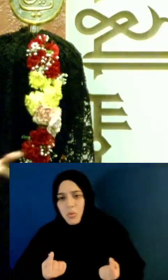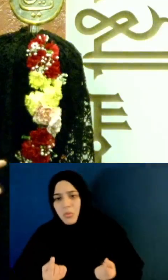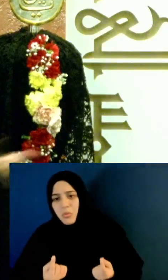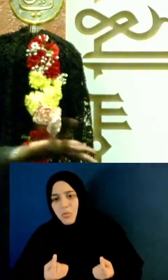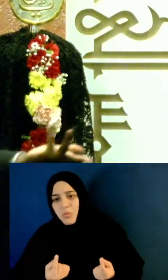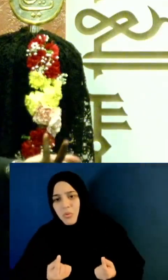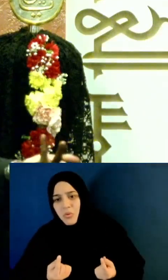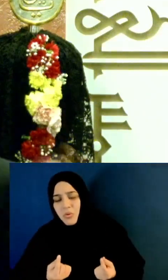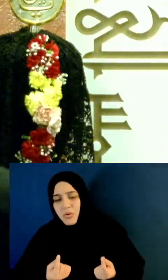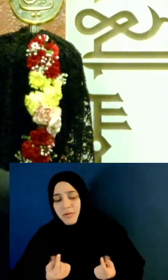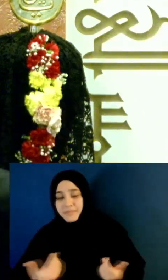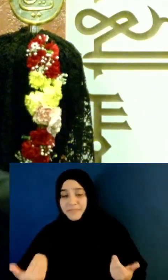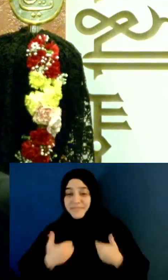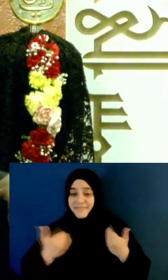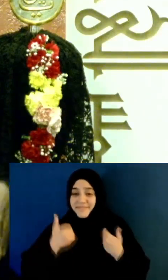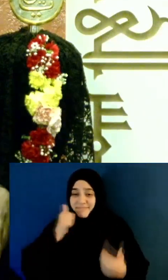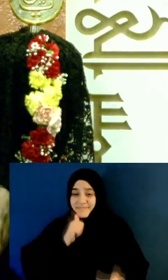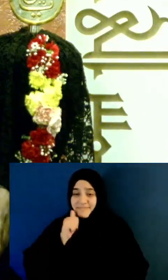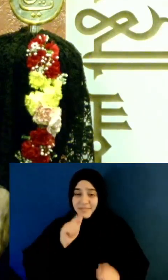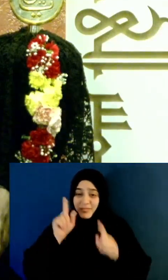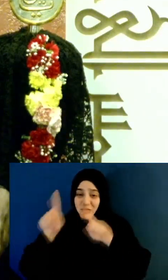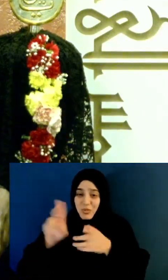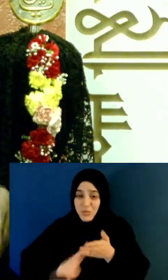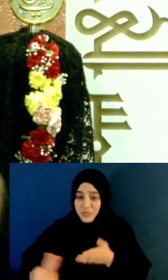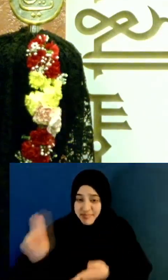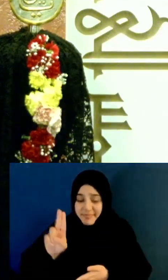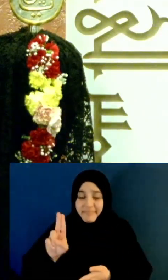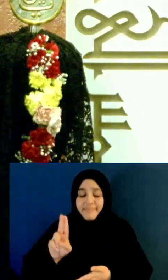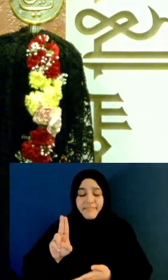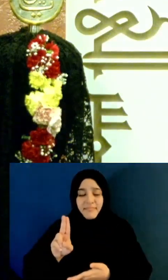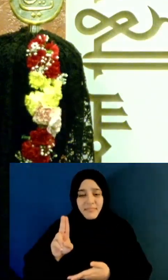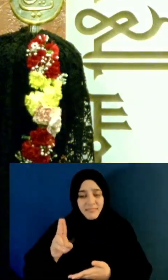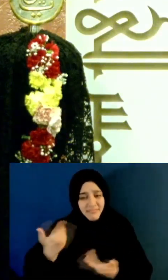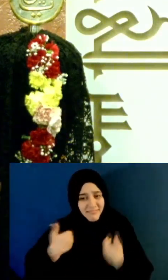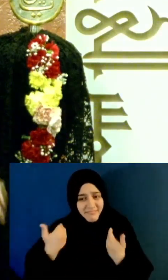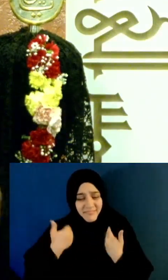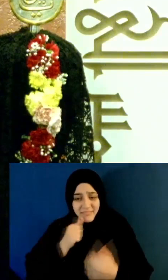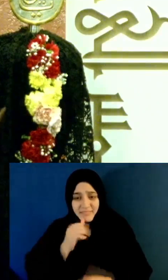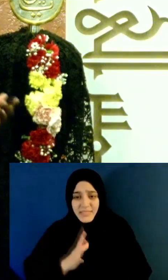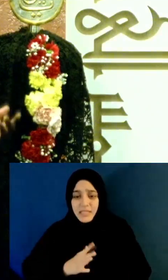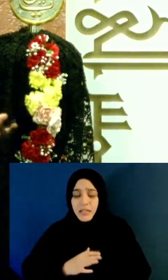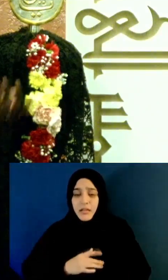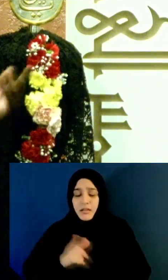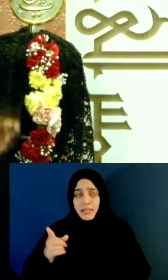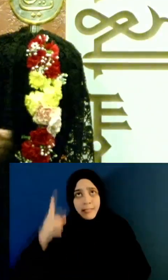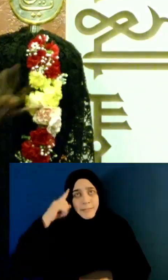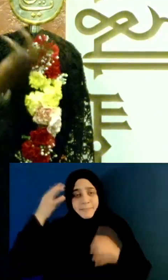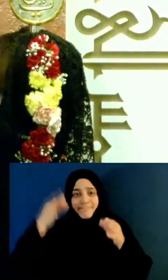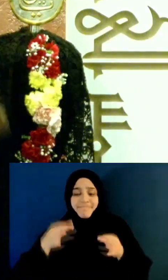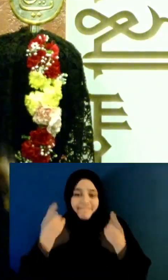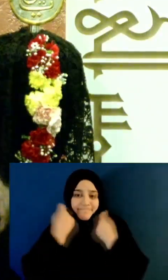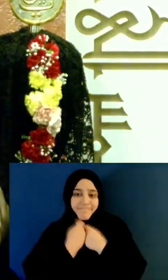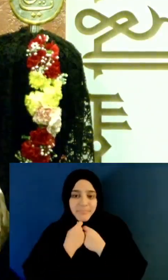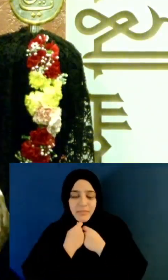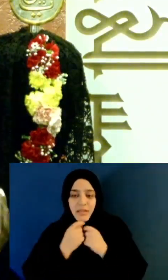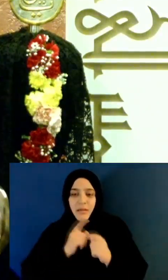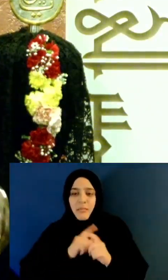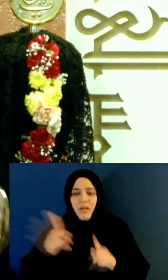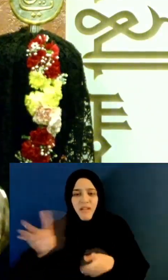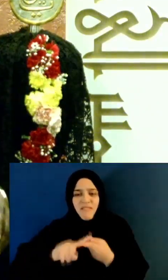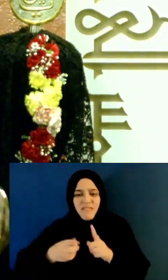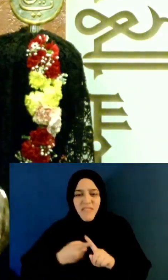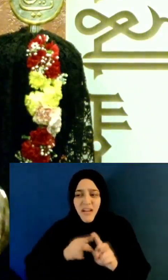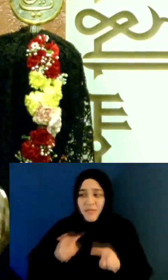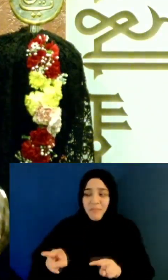A young girl goes to school, uni, youth. She wants to keep the hijab, but her friends are looking at her with certain look. They're laughing at her.